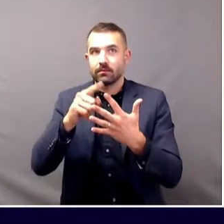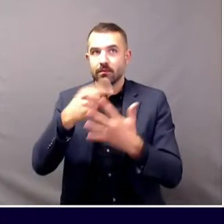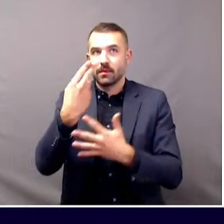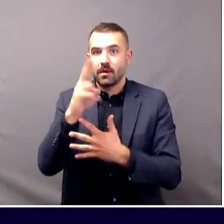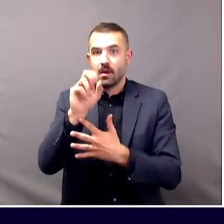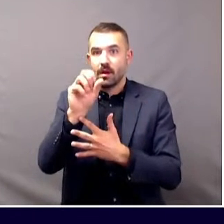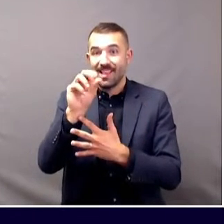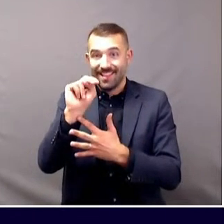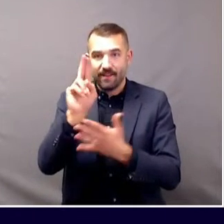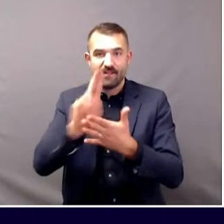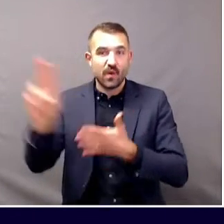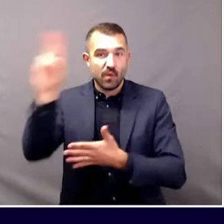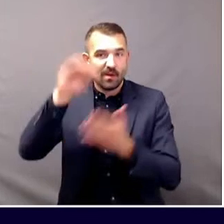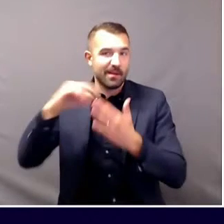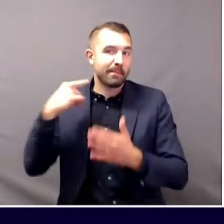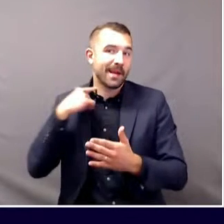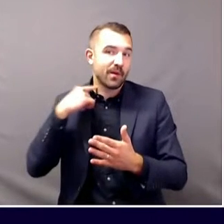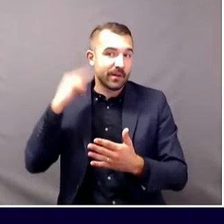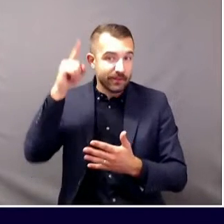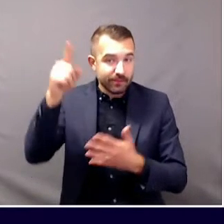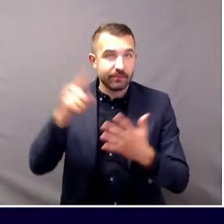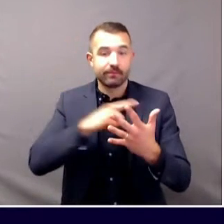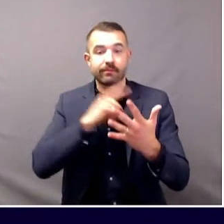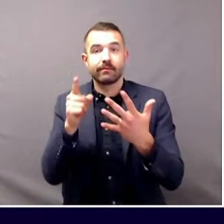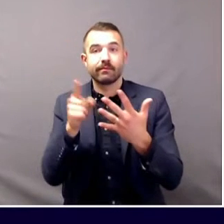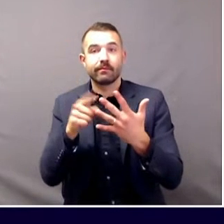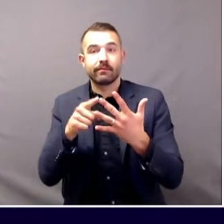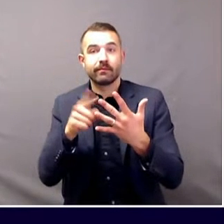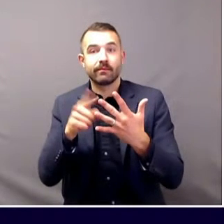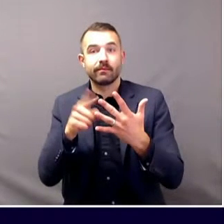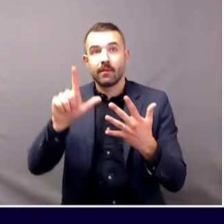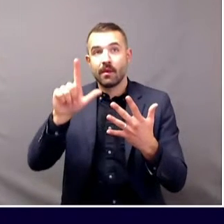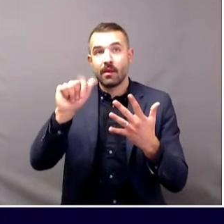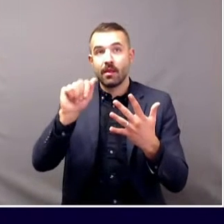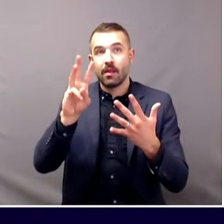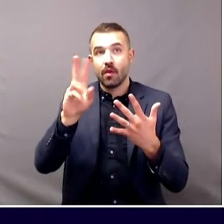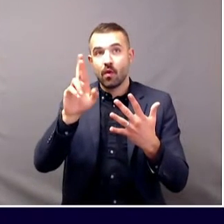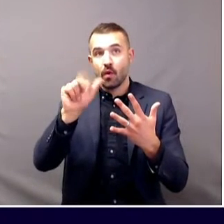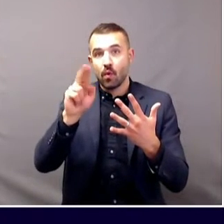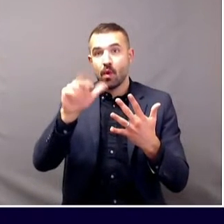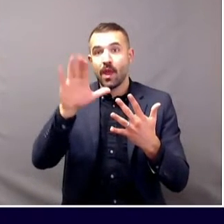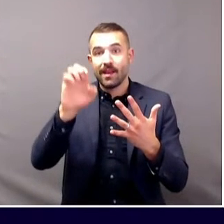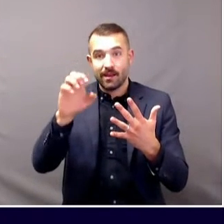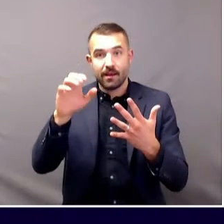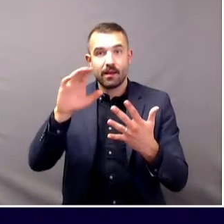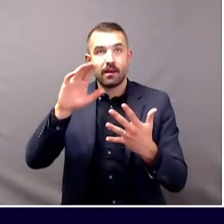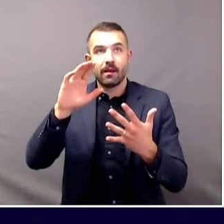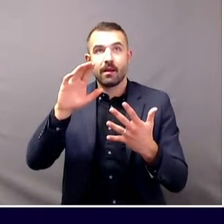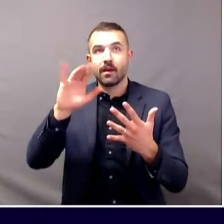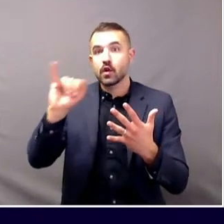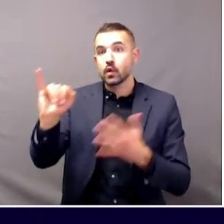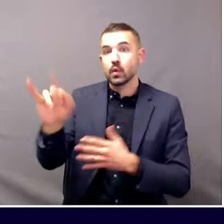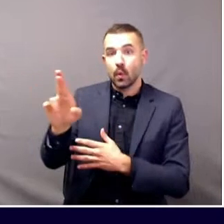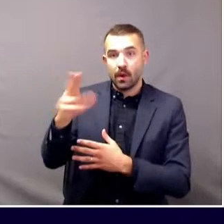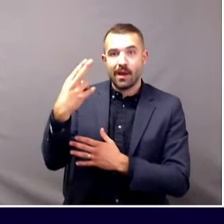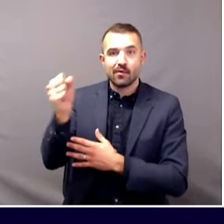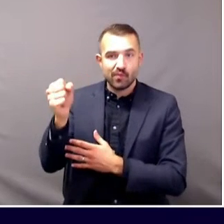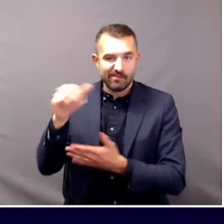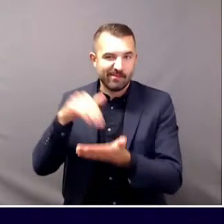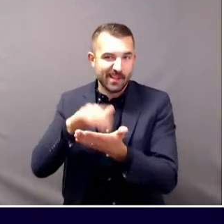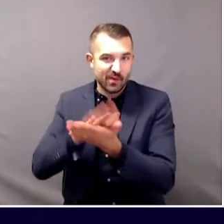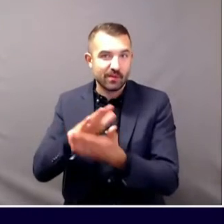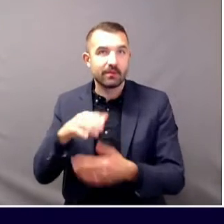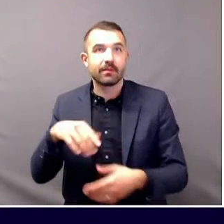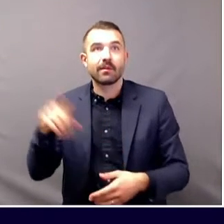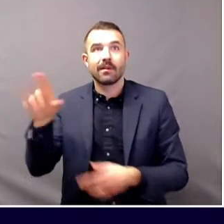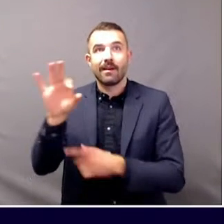an epidemiological investigation into Lawrence Junior High in Fairfield, in Kennebec County, where we've detected 3 cases.